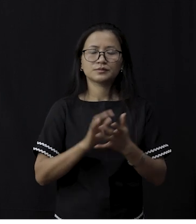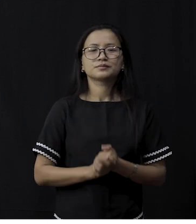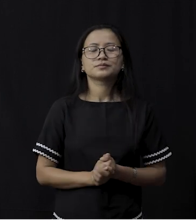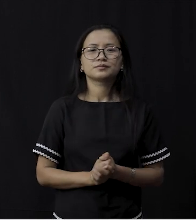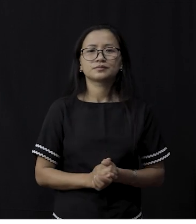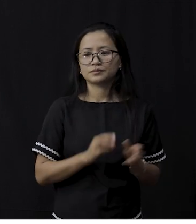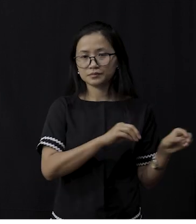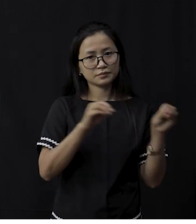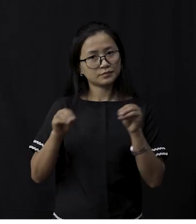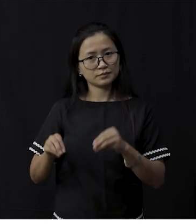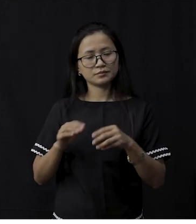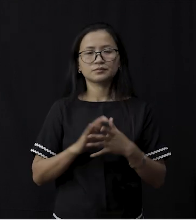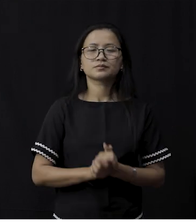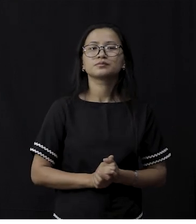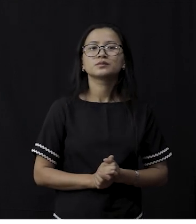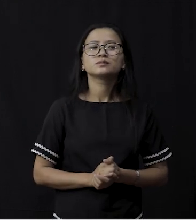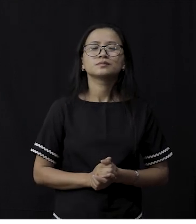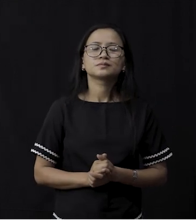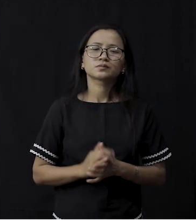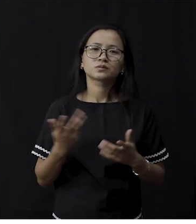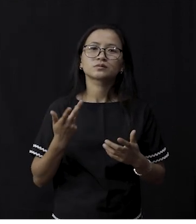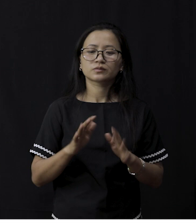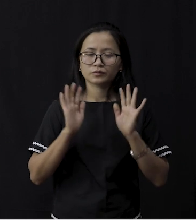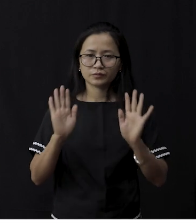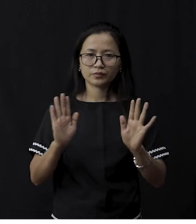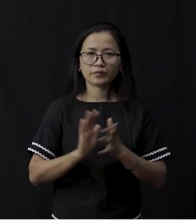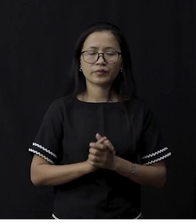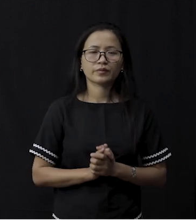So, let's move on and see what else do we have.